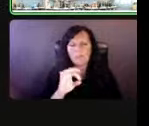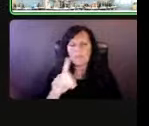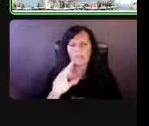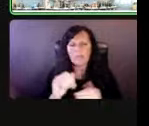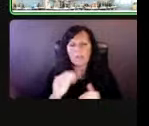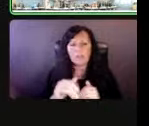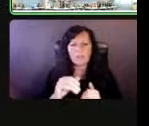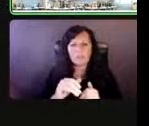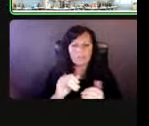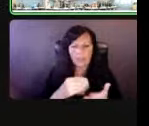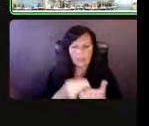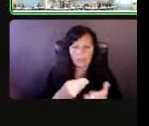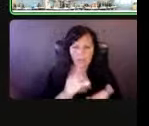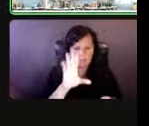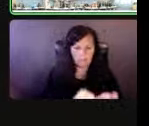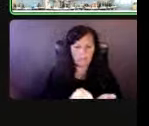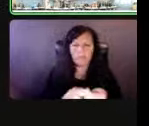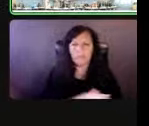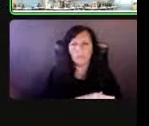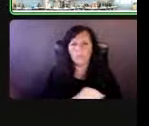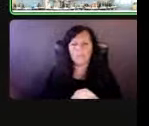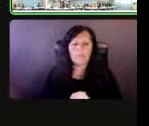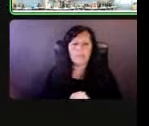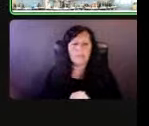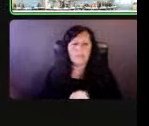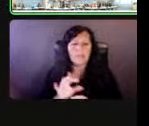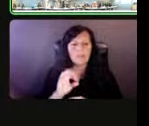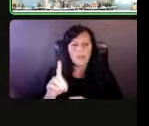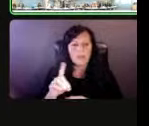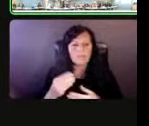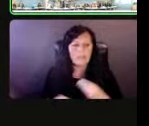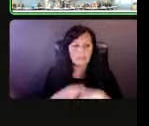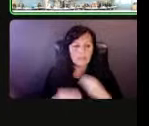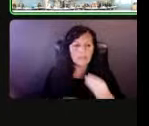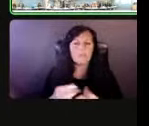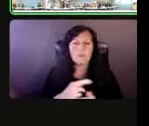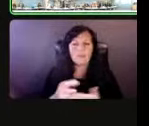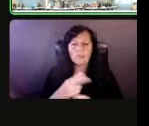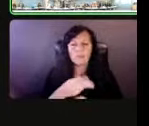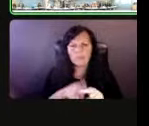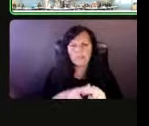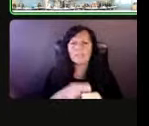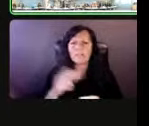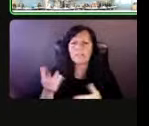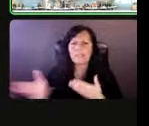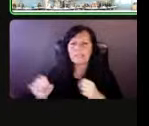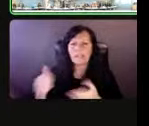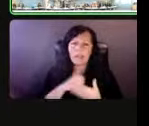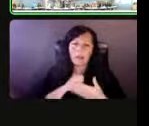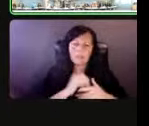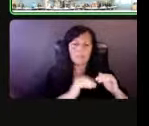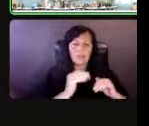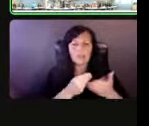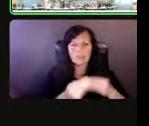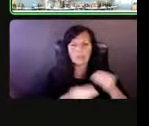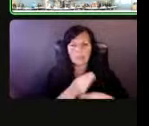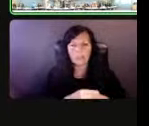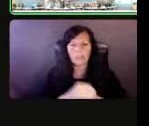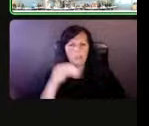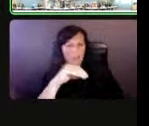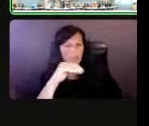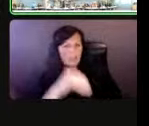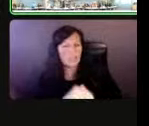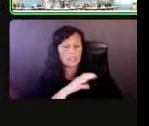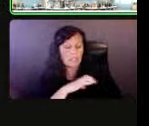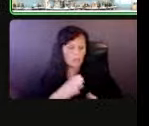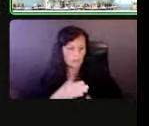So there are mechanisms, reductions, and revenue increases that can balance the budget. Josh, can you remind us how much